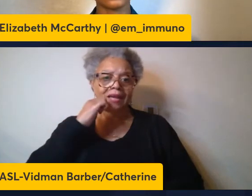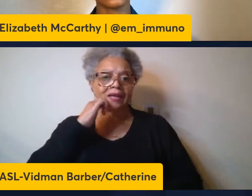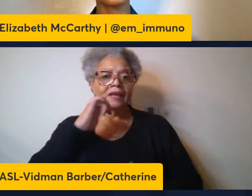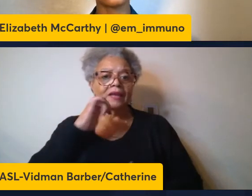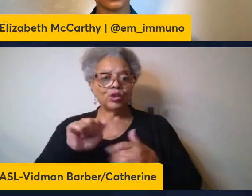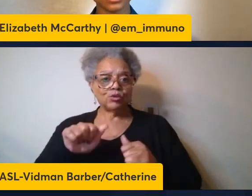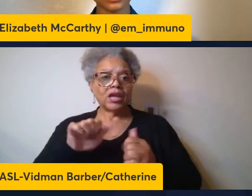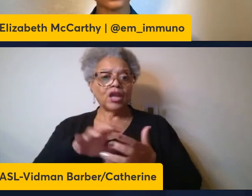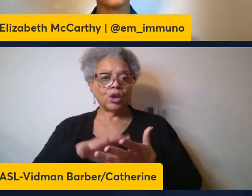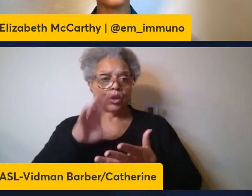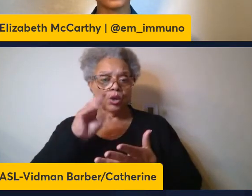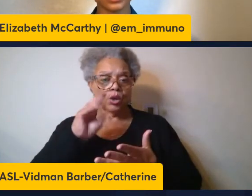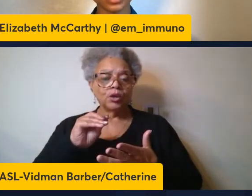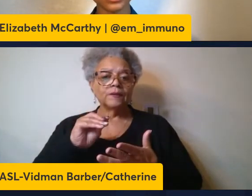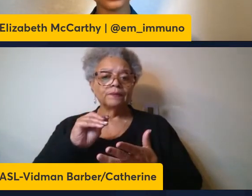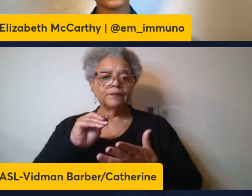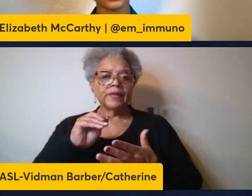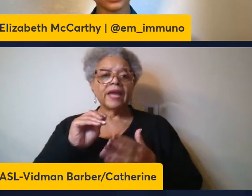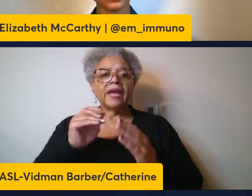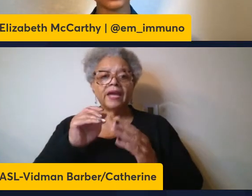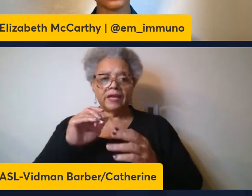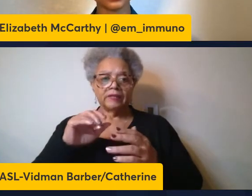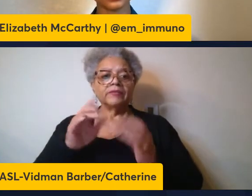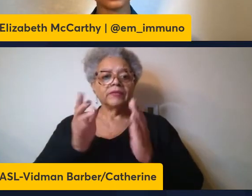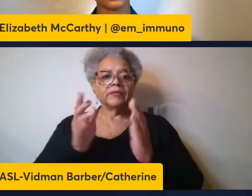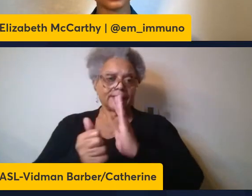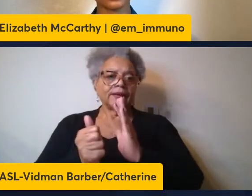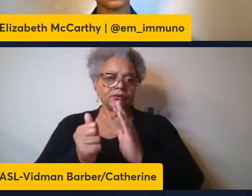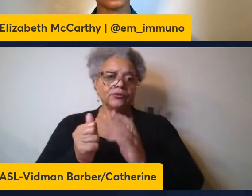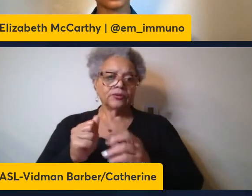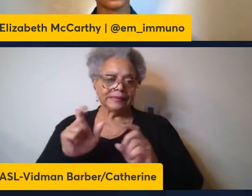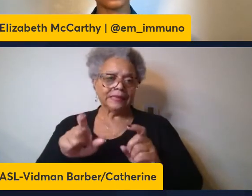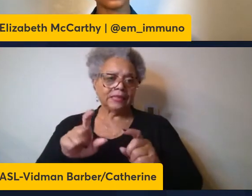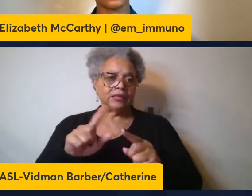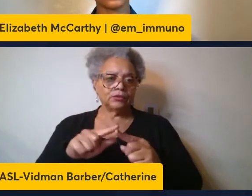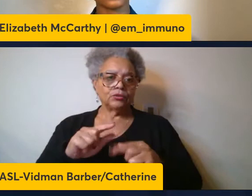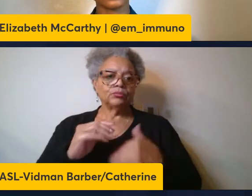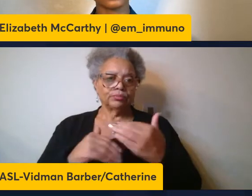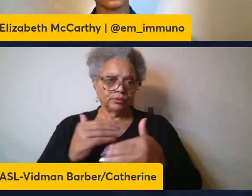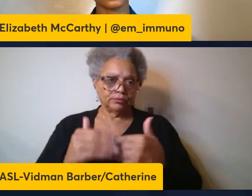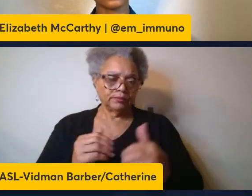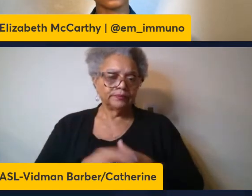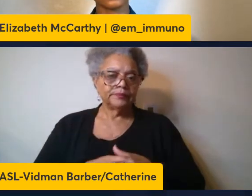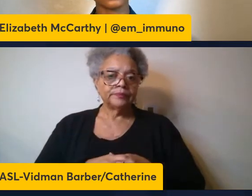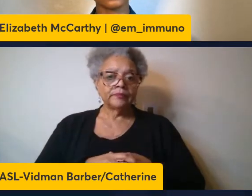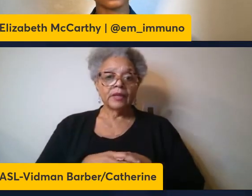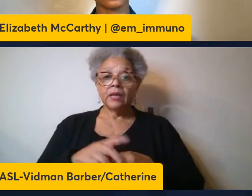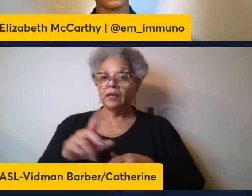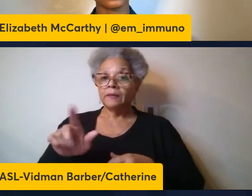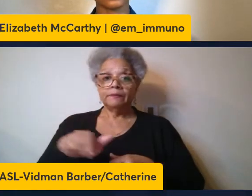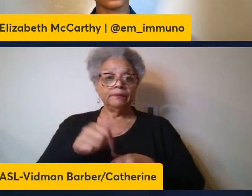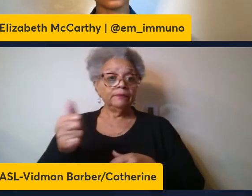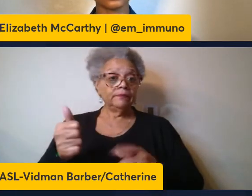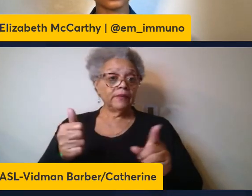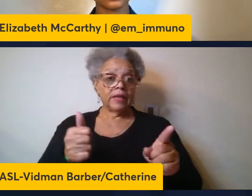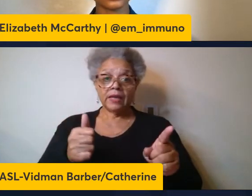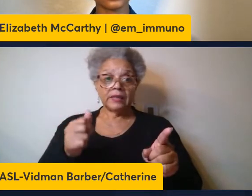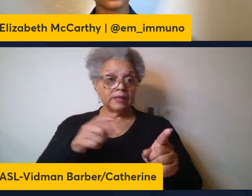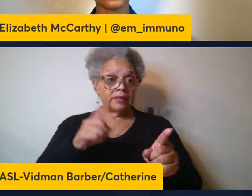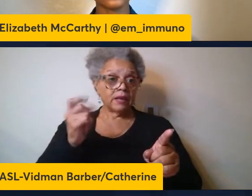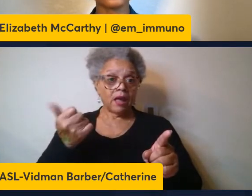learn and get that skill set. Um, Other tips that you have in mind, Elizabeth and Simone?